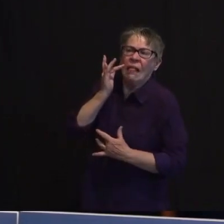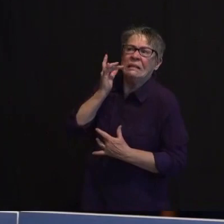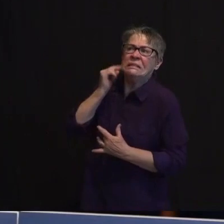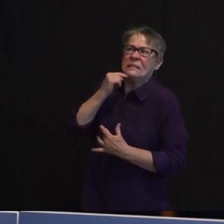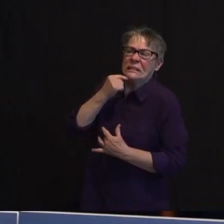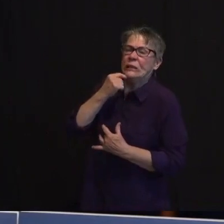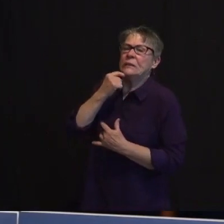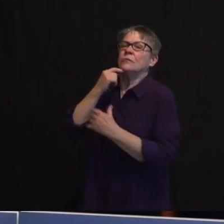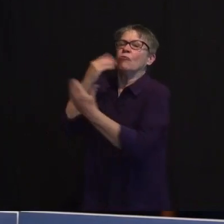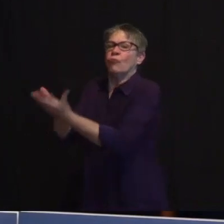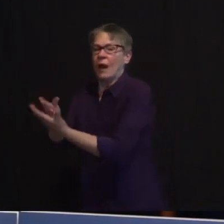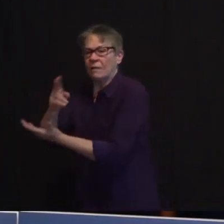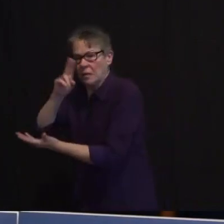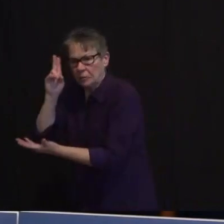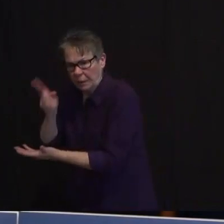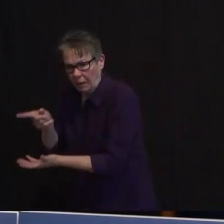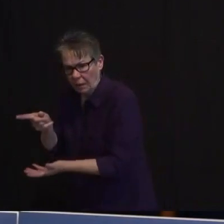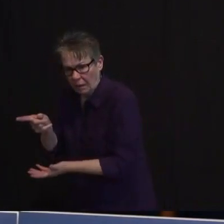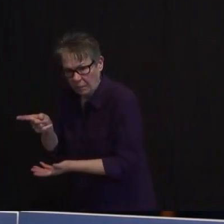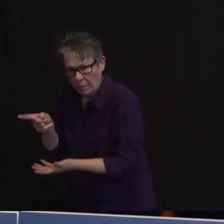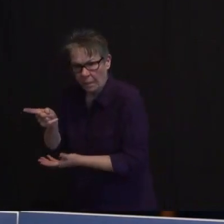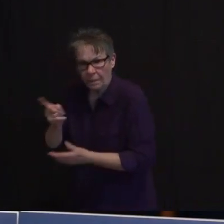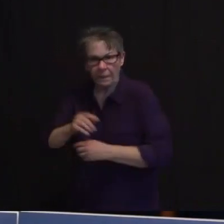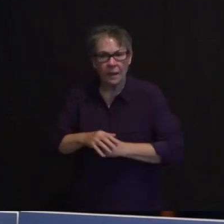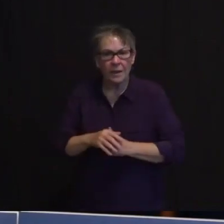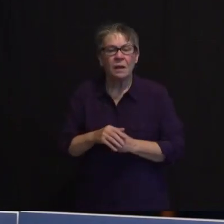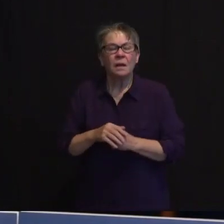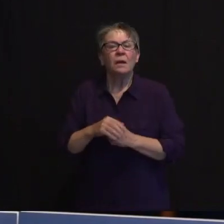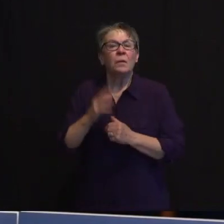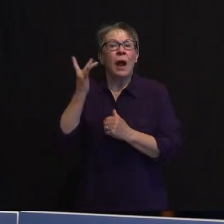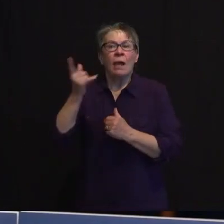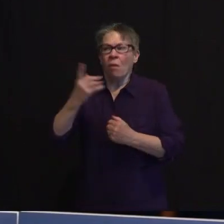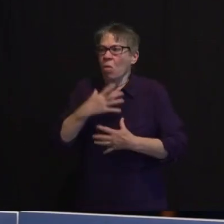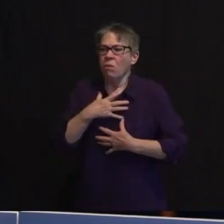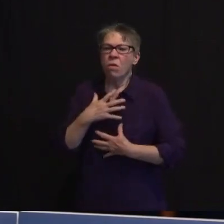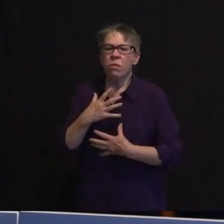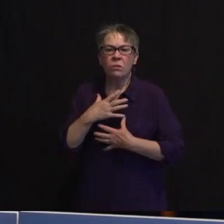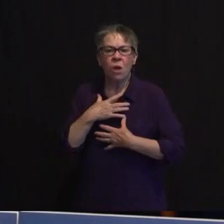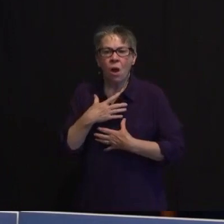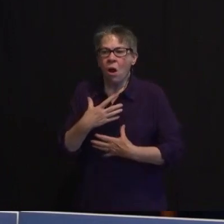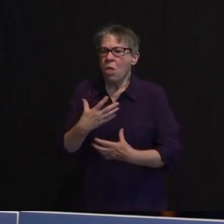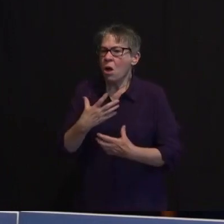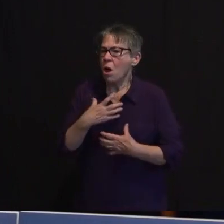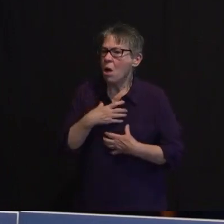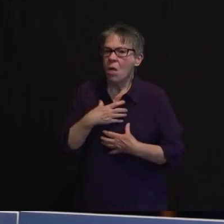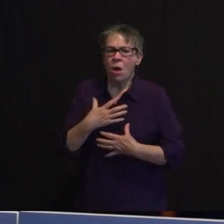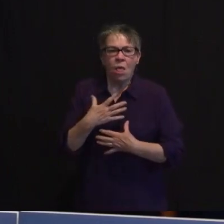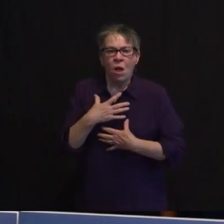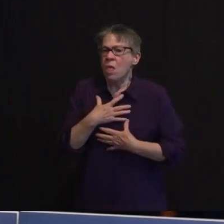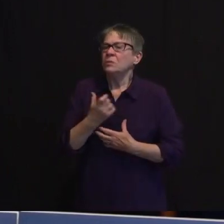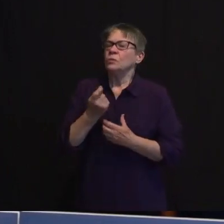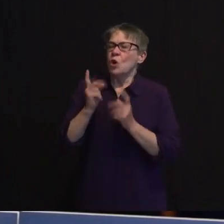or shortness of breath, they should get to the hospital. But we have a lot of education out there in that